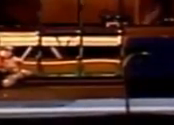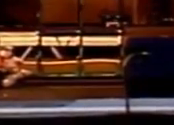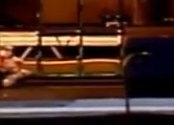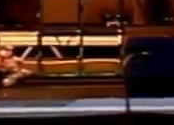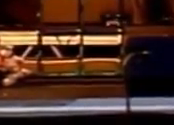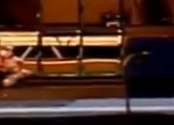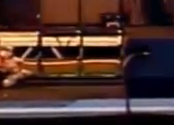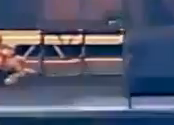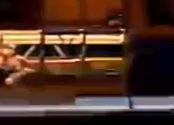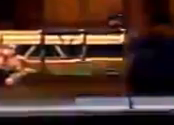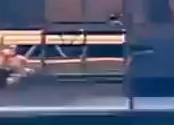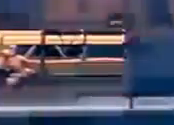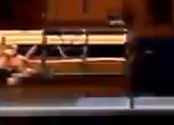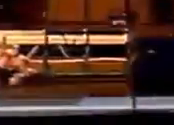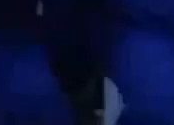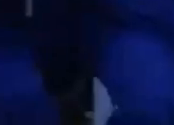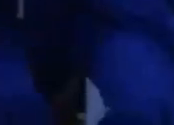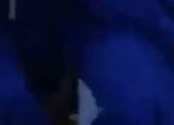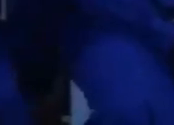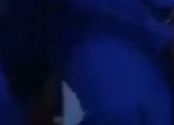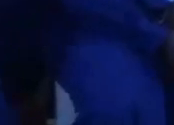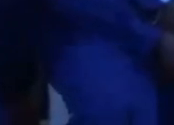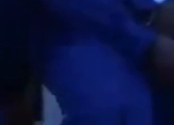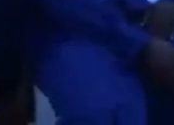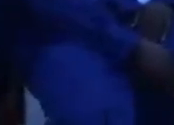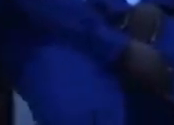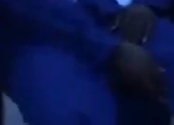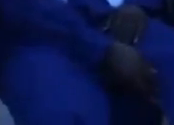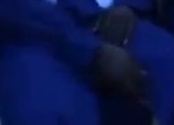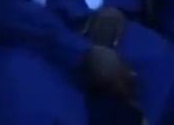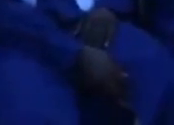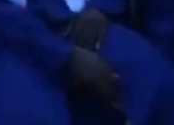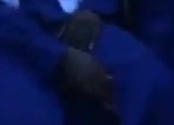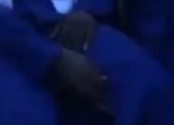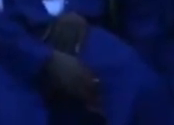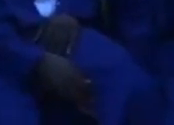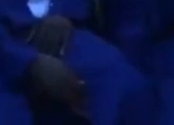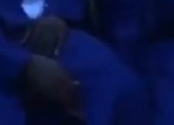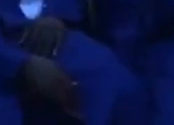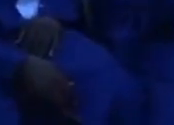Let's clap our hands to Lord Jesus in the shout of joy.